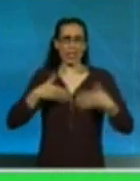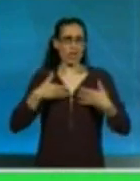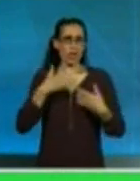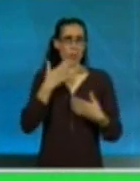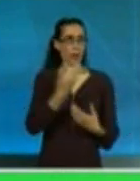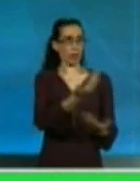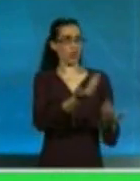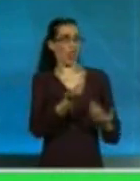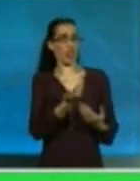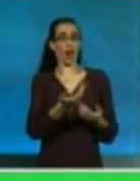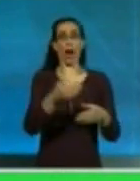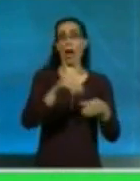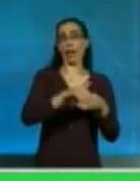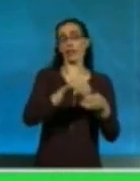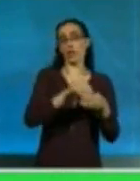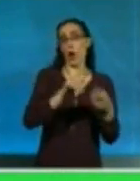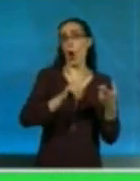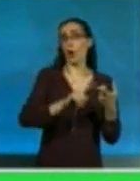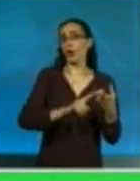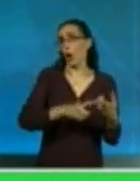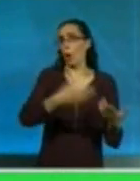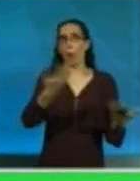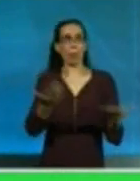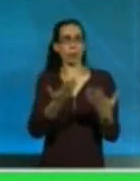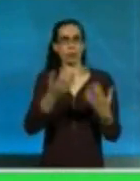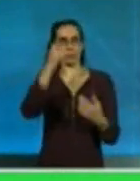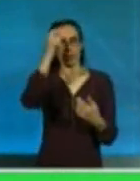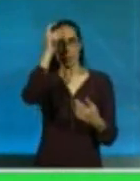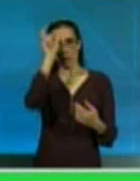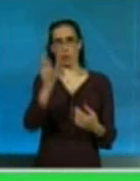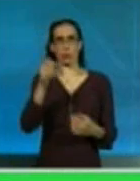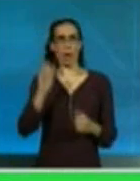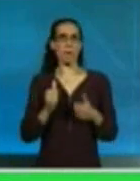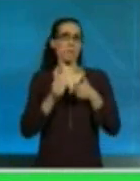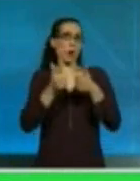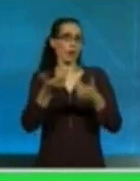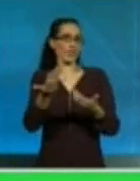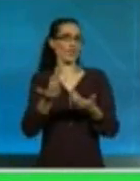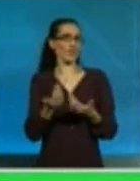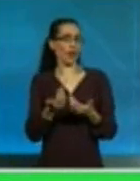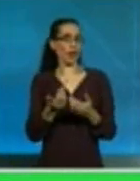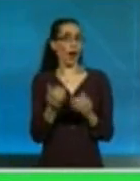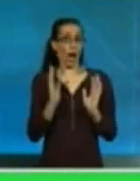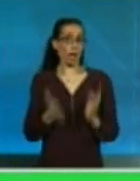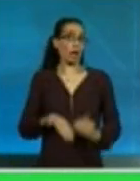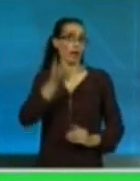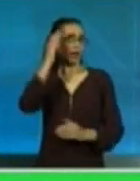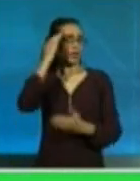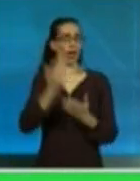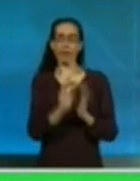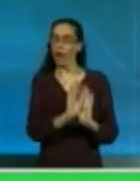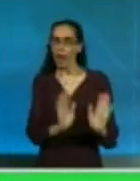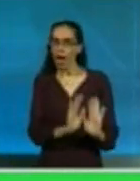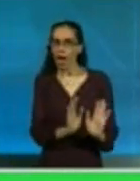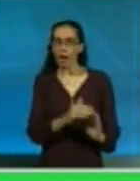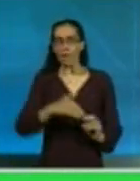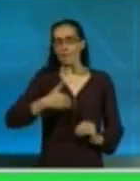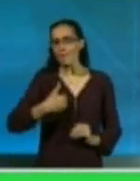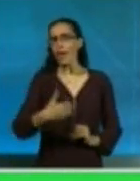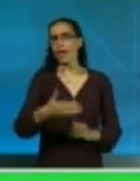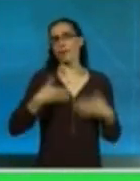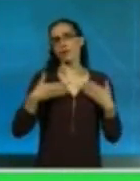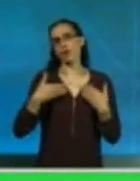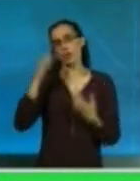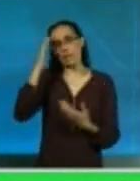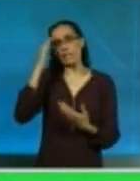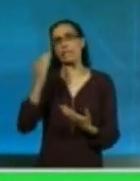qed toqrob l-elezzjoni għax bħalissa s-sigurtà hija qawwija. Jiena rrid li l-Marsin iġu protetti f'darhom anke barra minn djarhom.